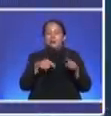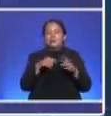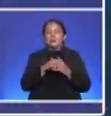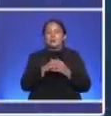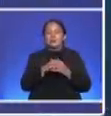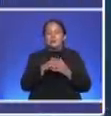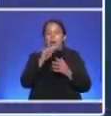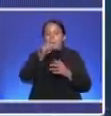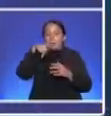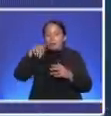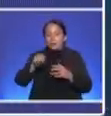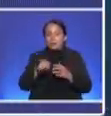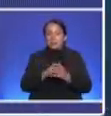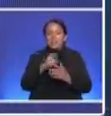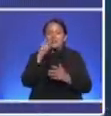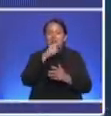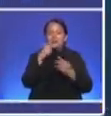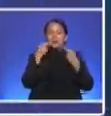exactly. For Mayor Isko,